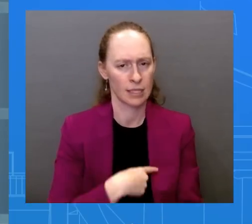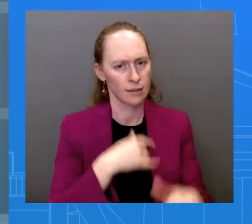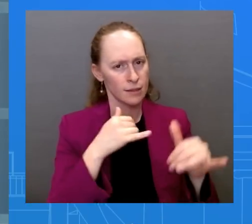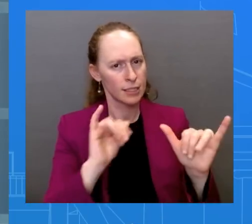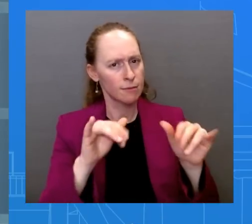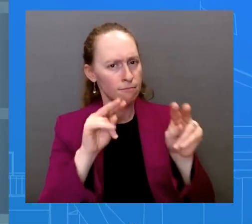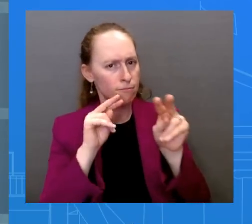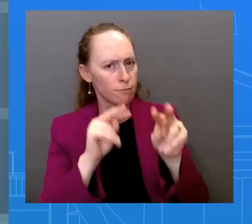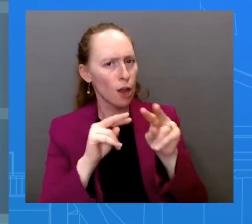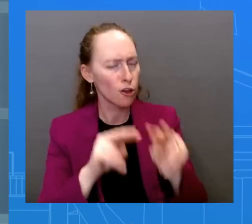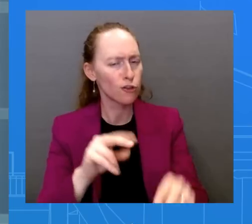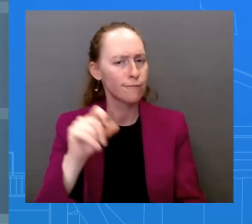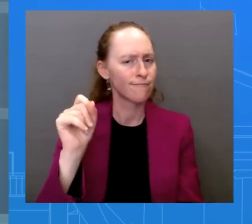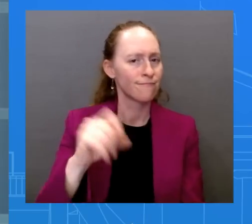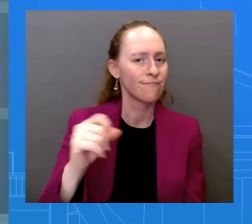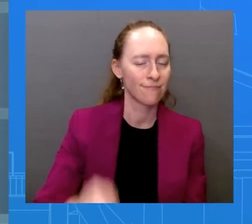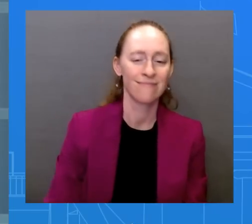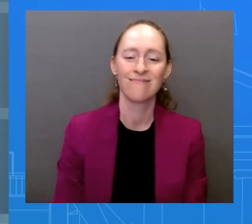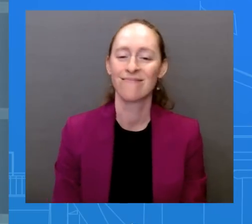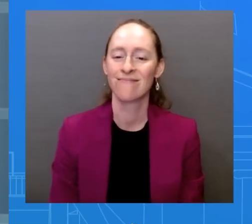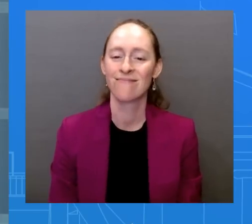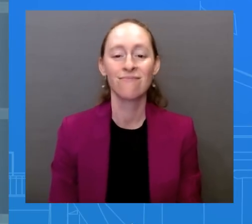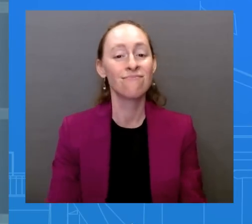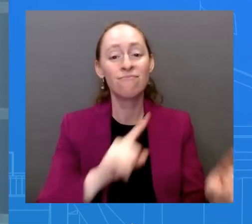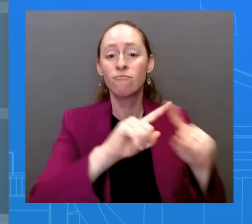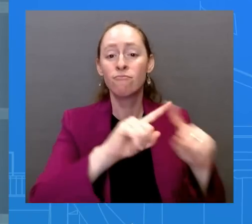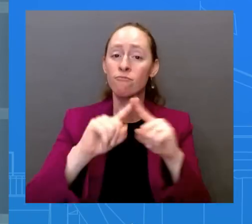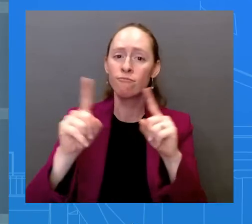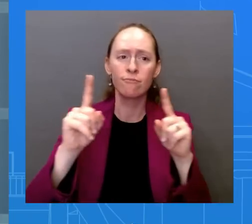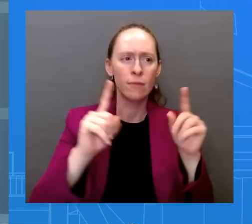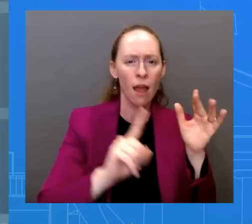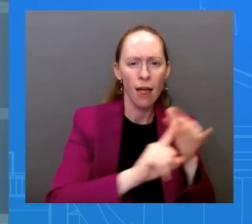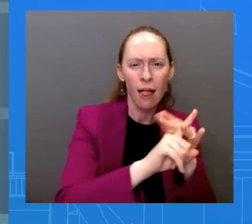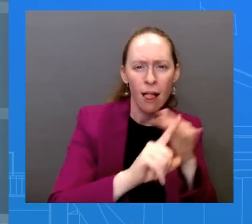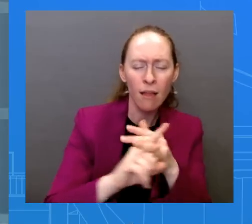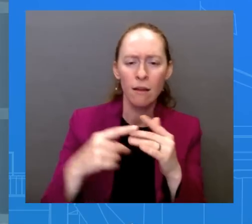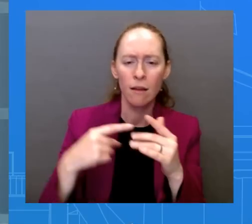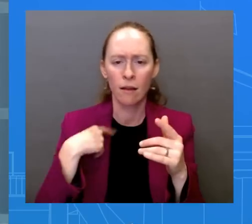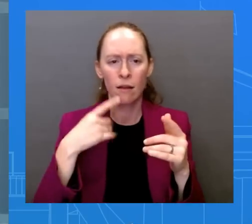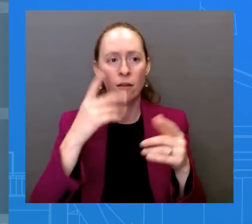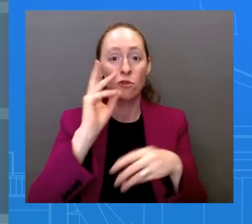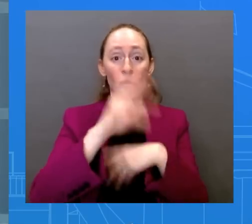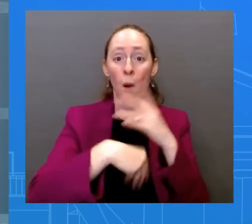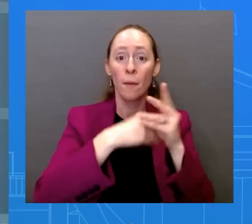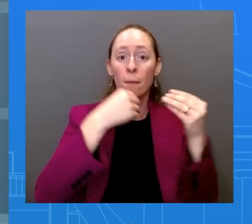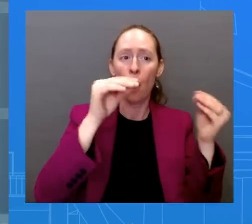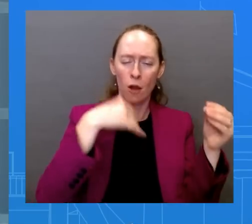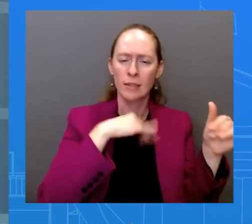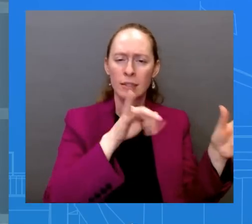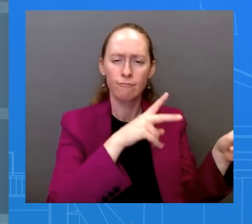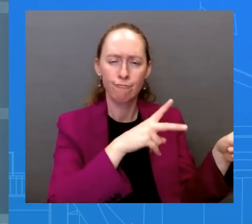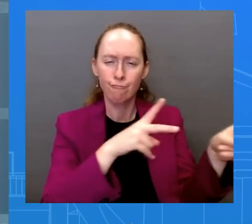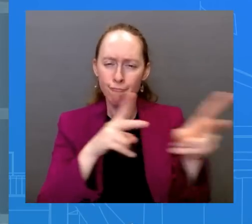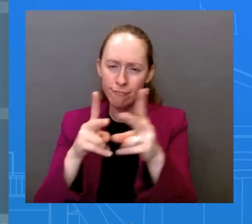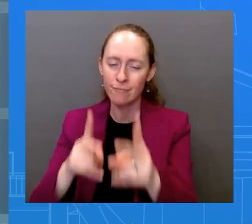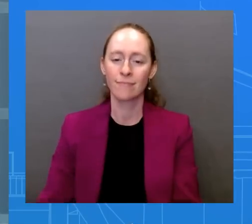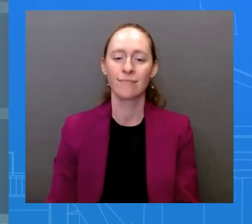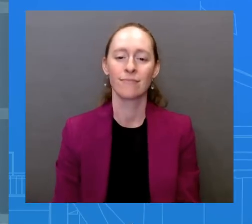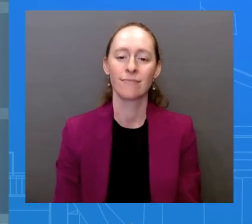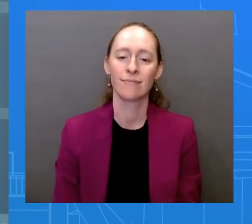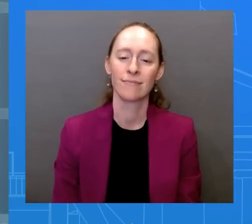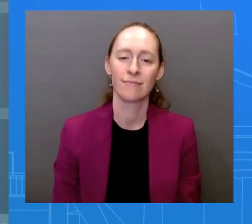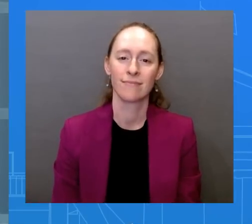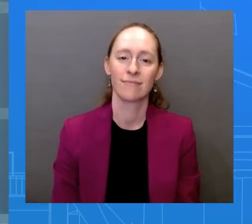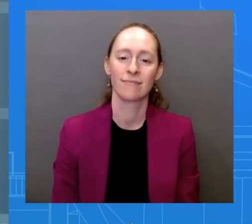all indicators. We'll also monitor the global markets as well. But what I can speak to is what we are doing here to take